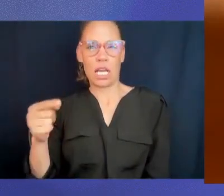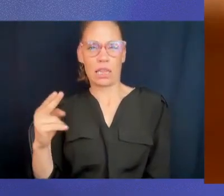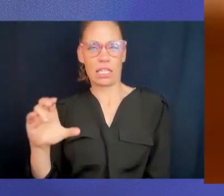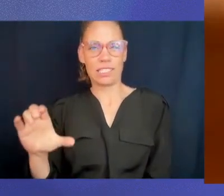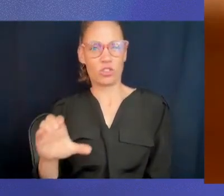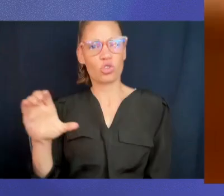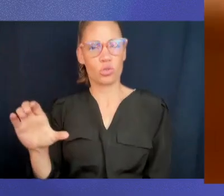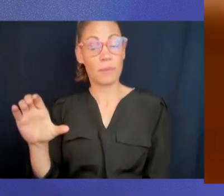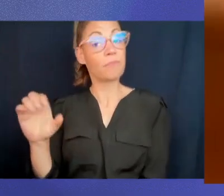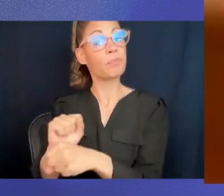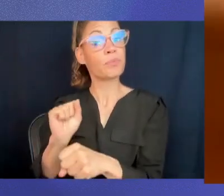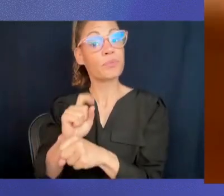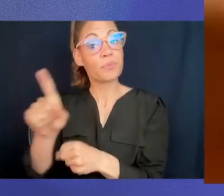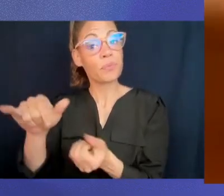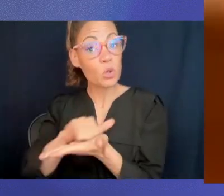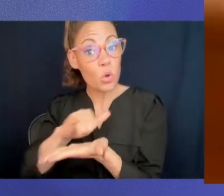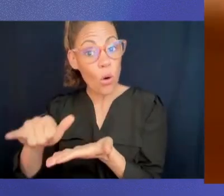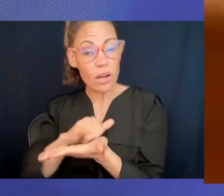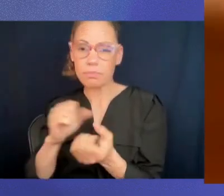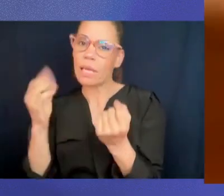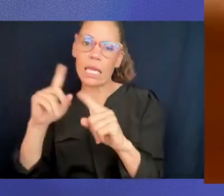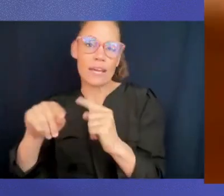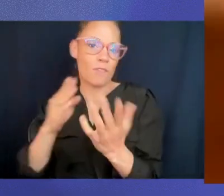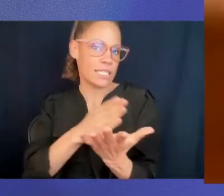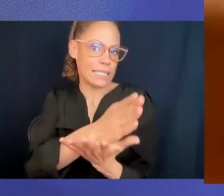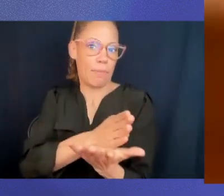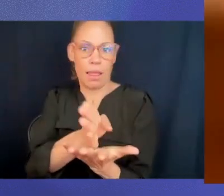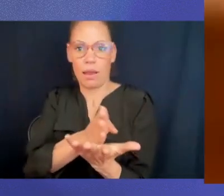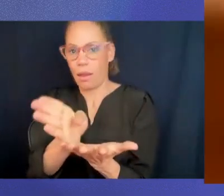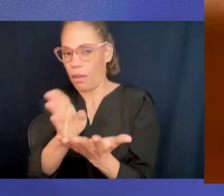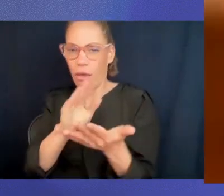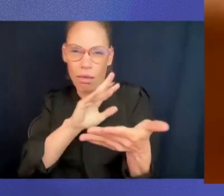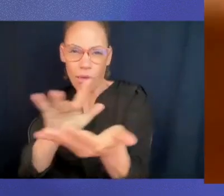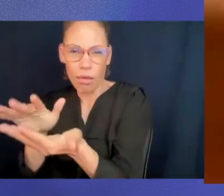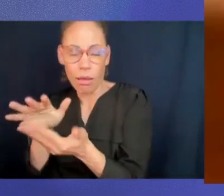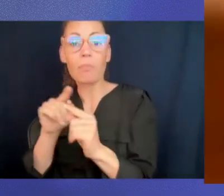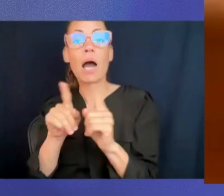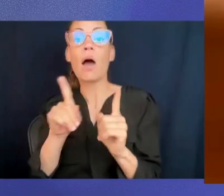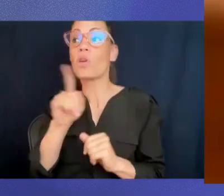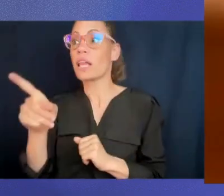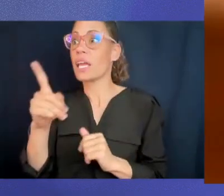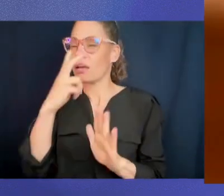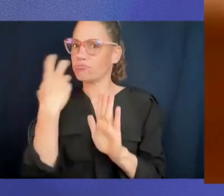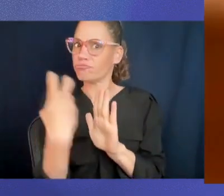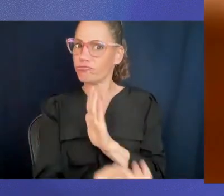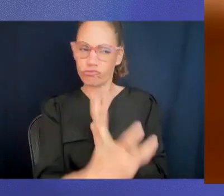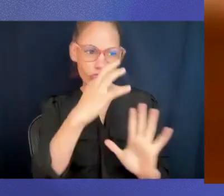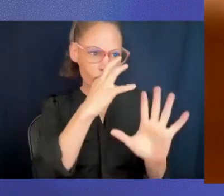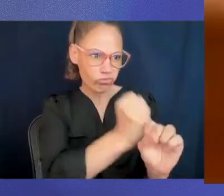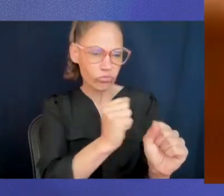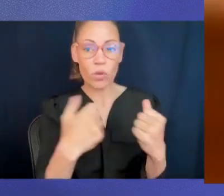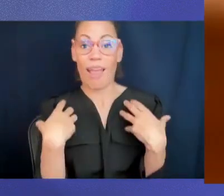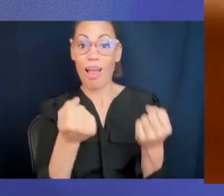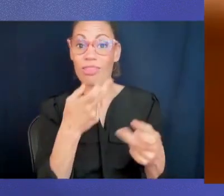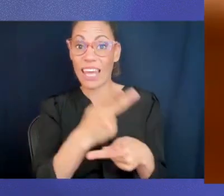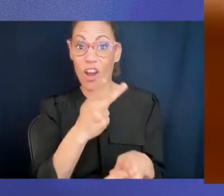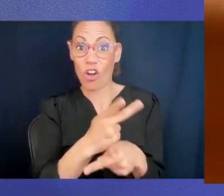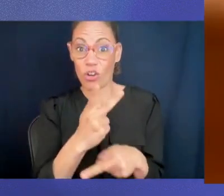in New York and many disciplines, but he became fascinated with healthcare and with the nature